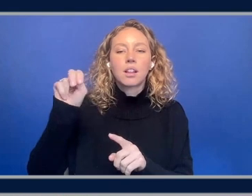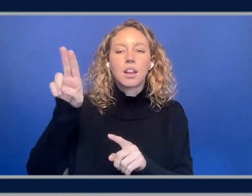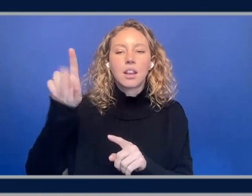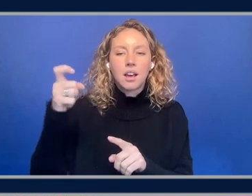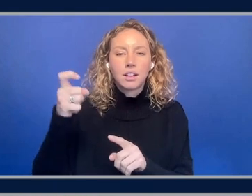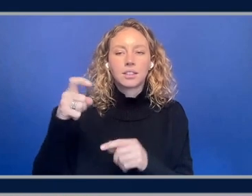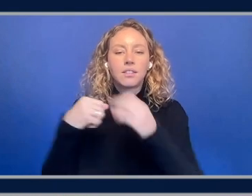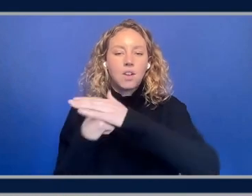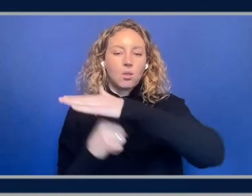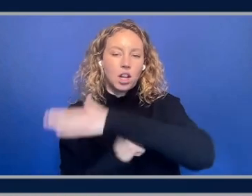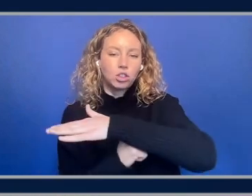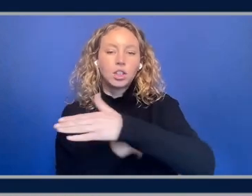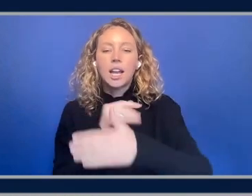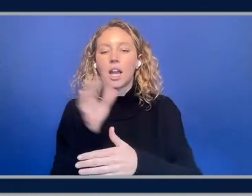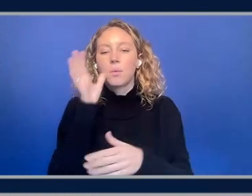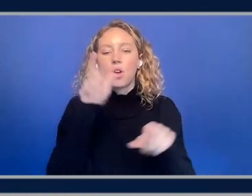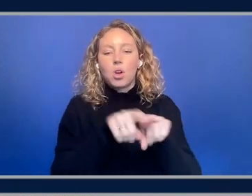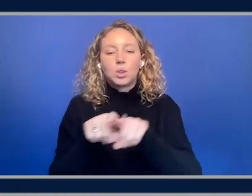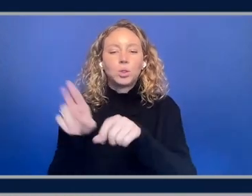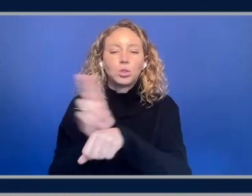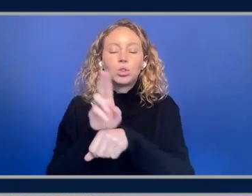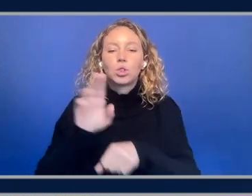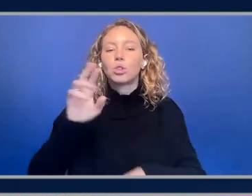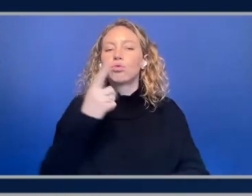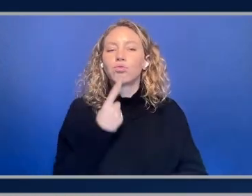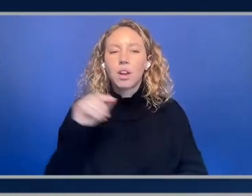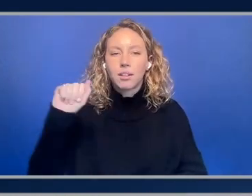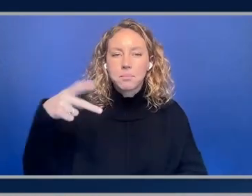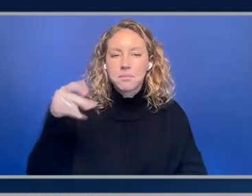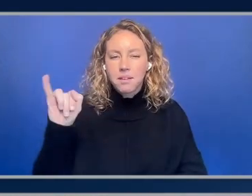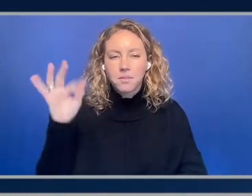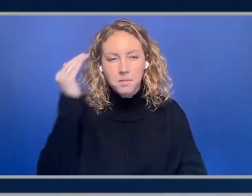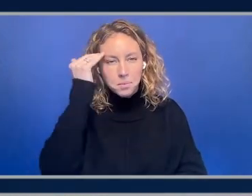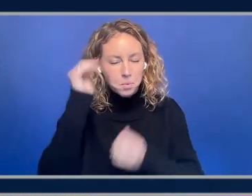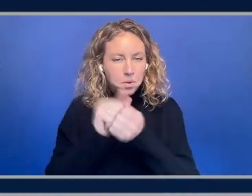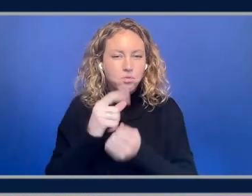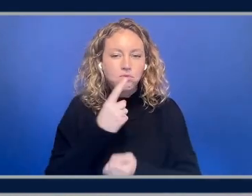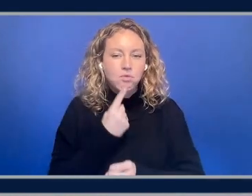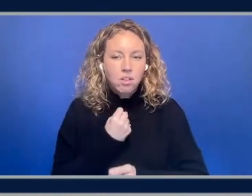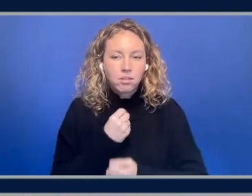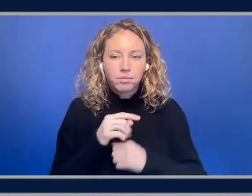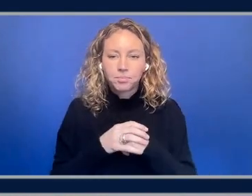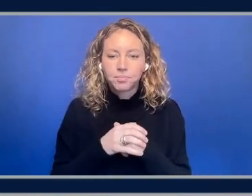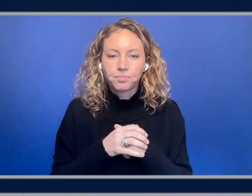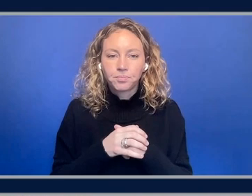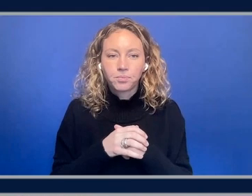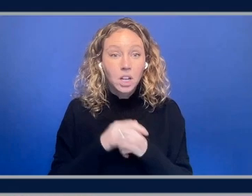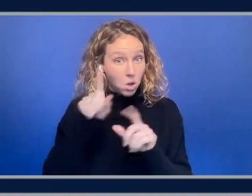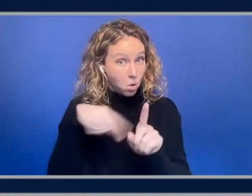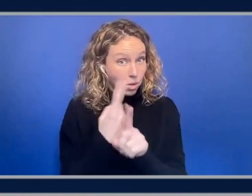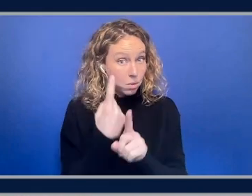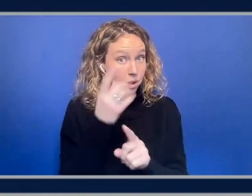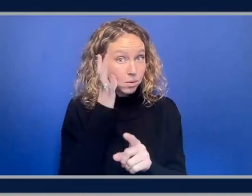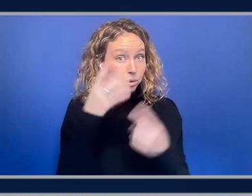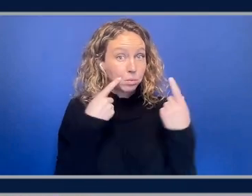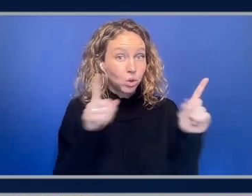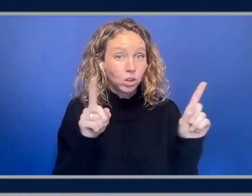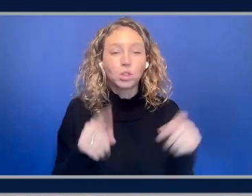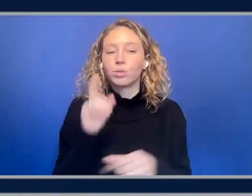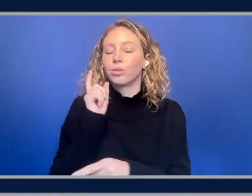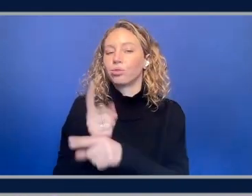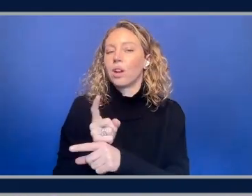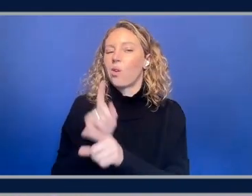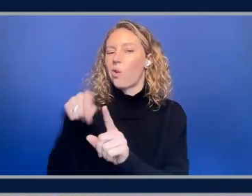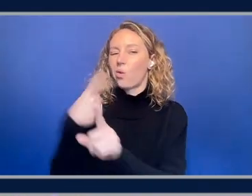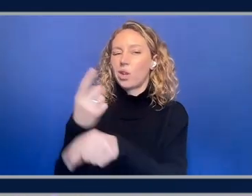you're familiar with Redis. Okay. And is that the only one that this offering currently works with? Yes. Okay. Only with Valkey.